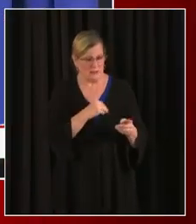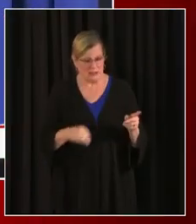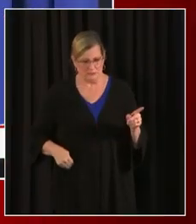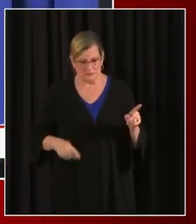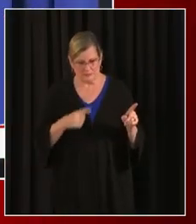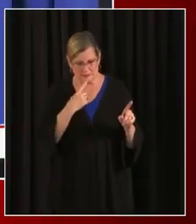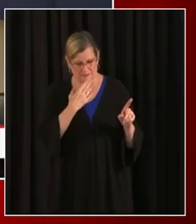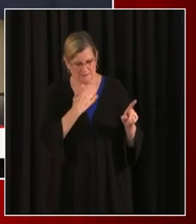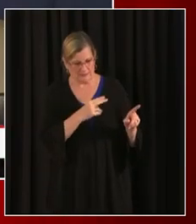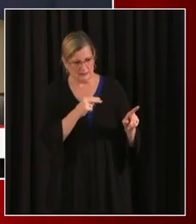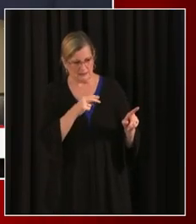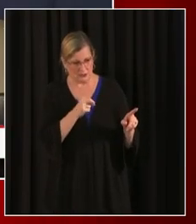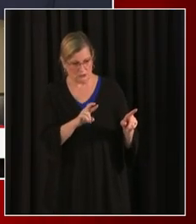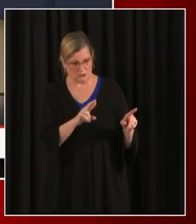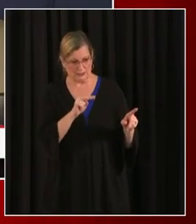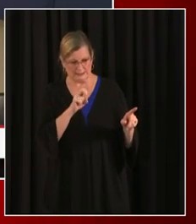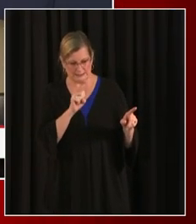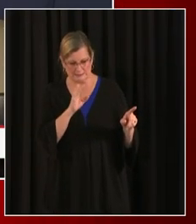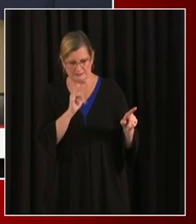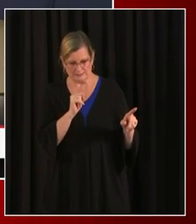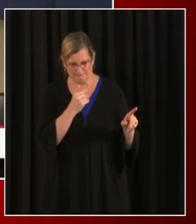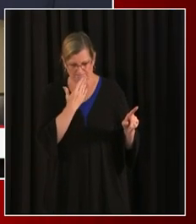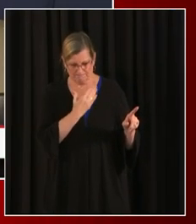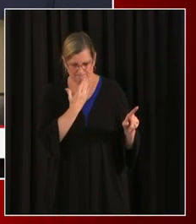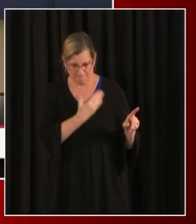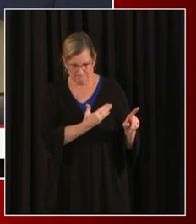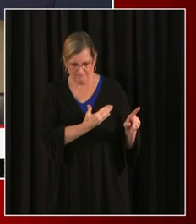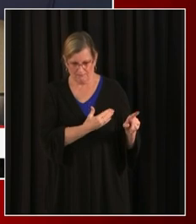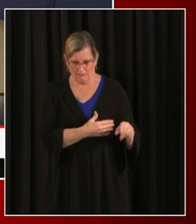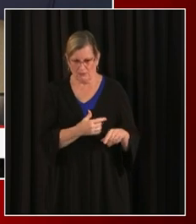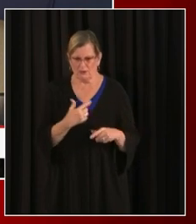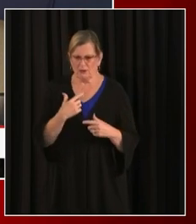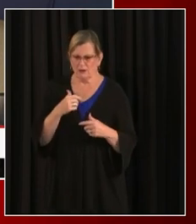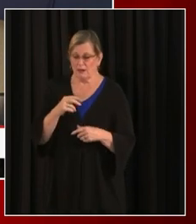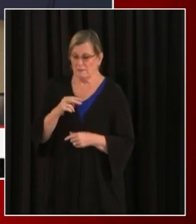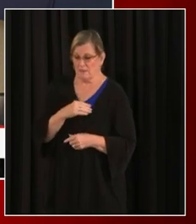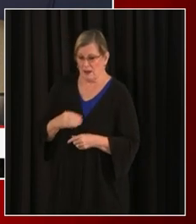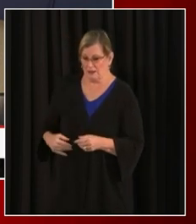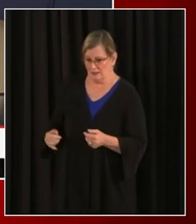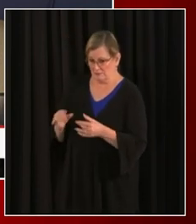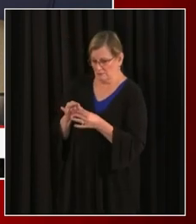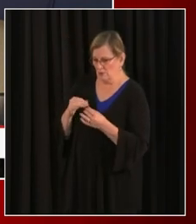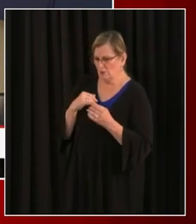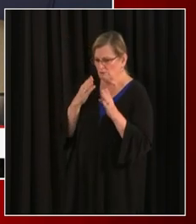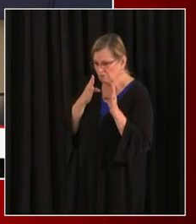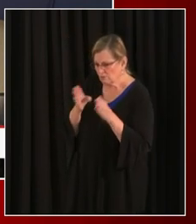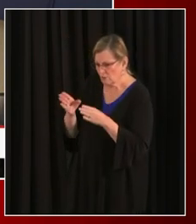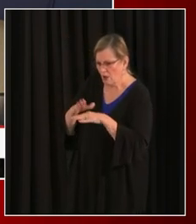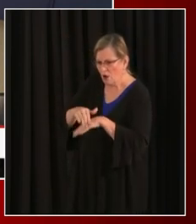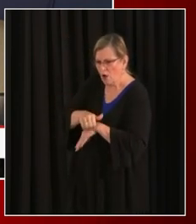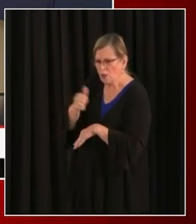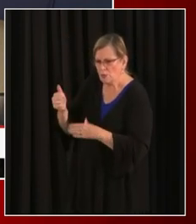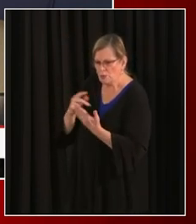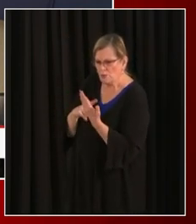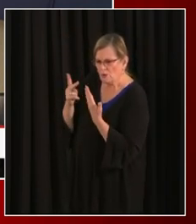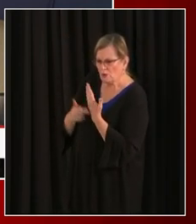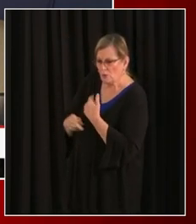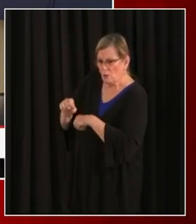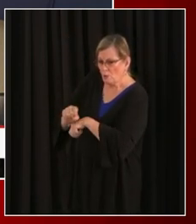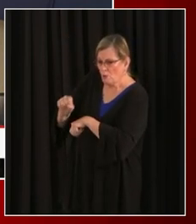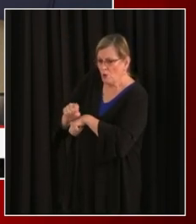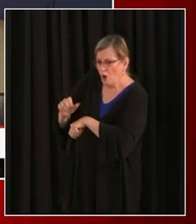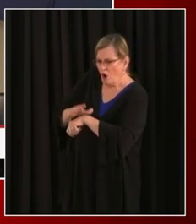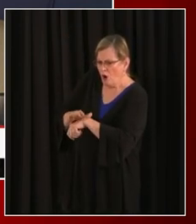also want to highlight another initiative that DC Health has been working on, and that